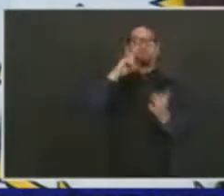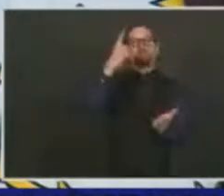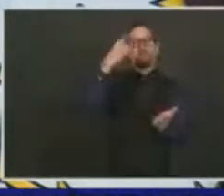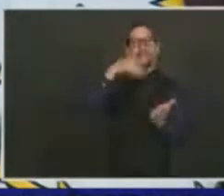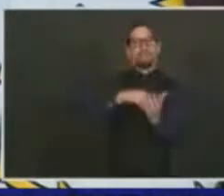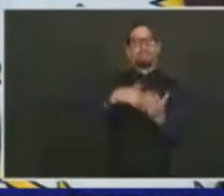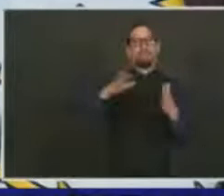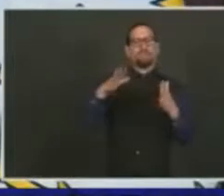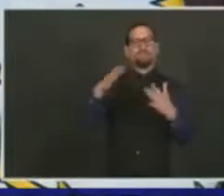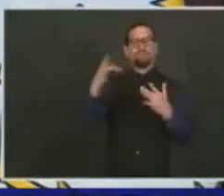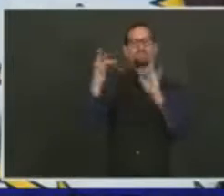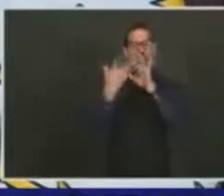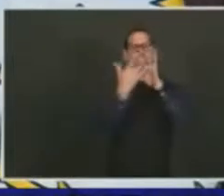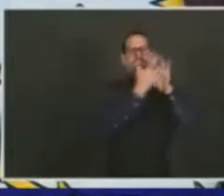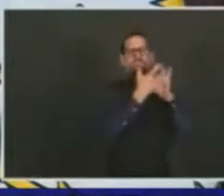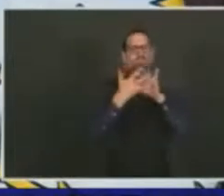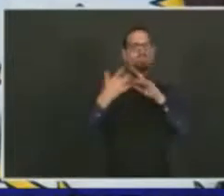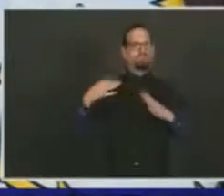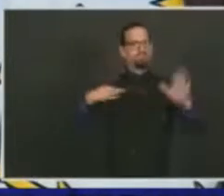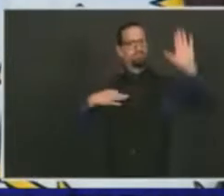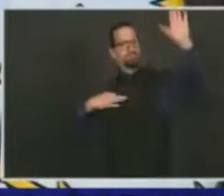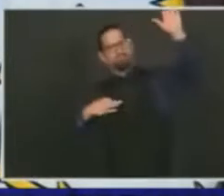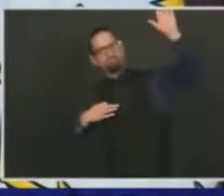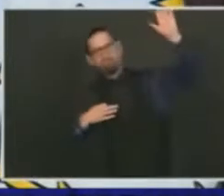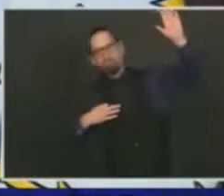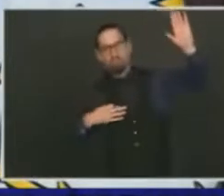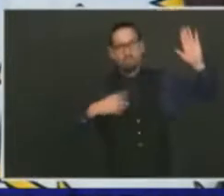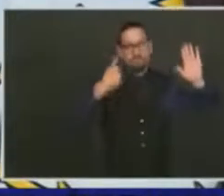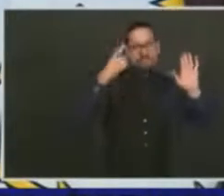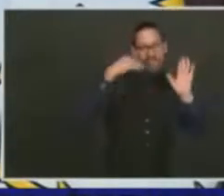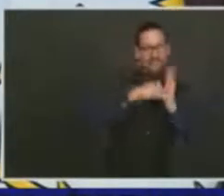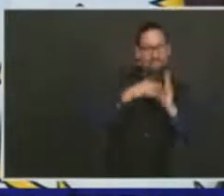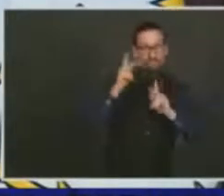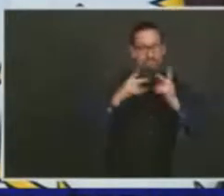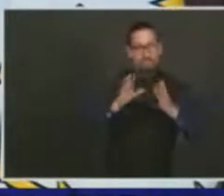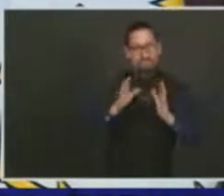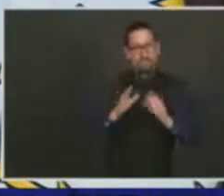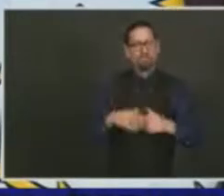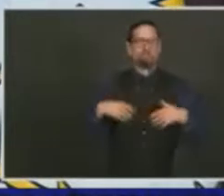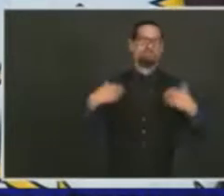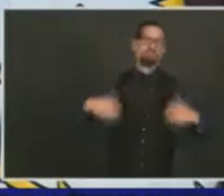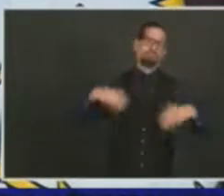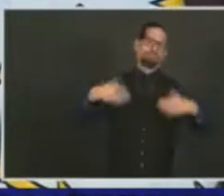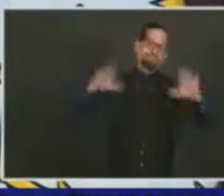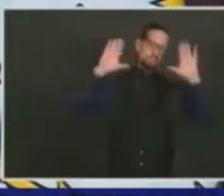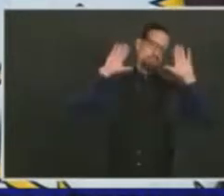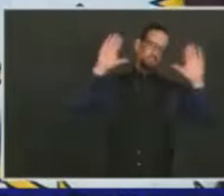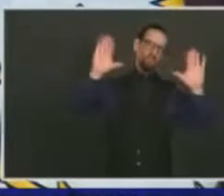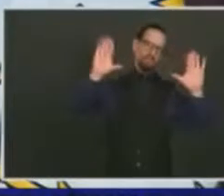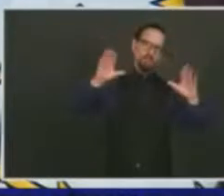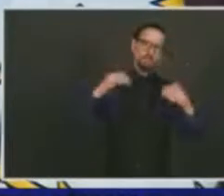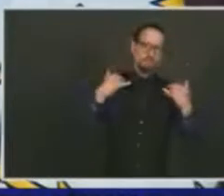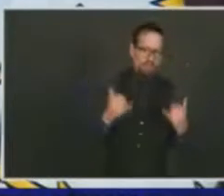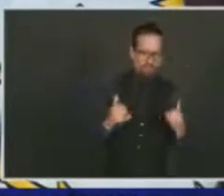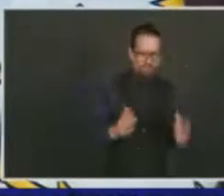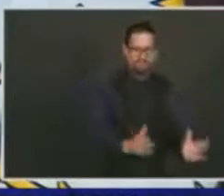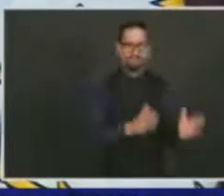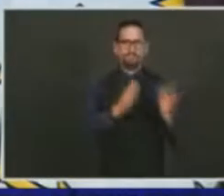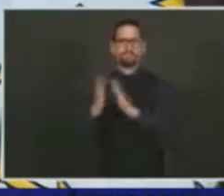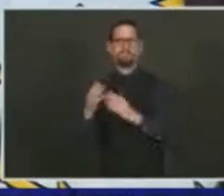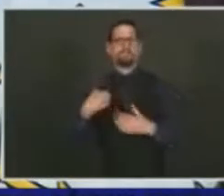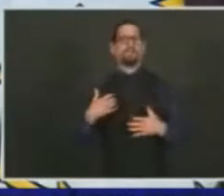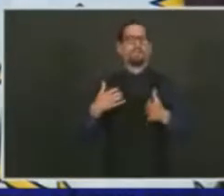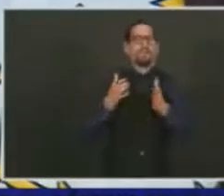I'm coming back to you now with a request. Right now, we are currently looking to hire 100